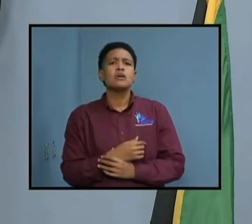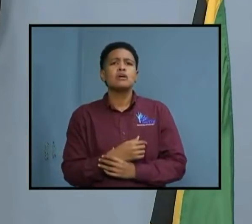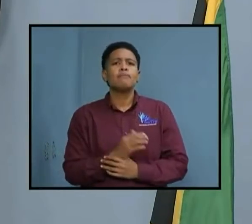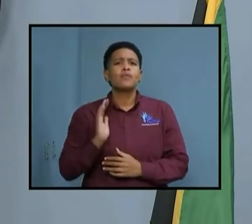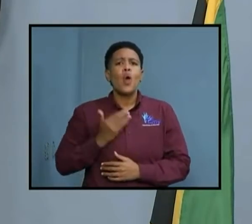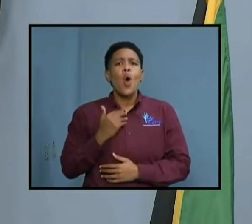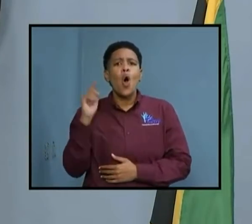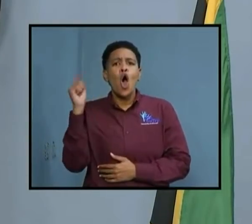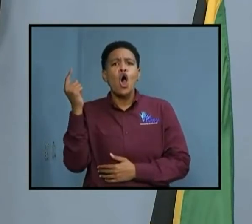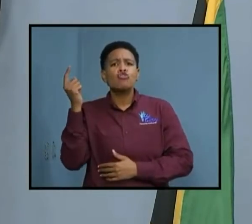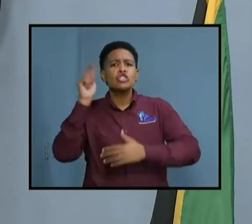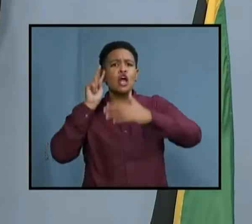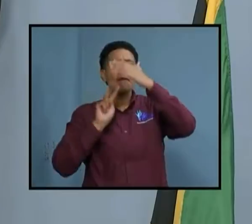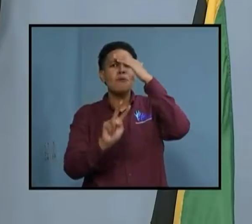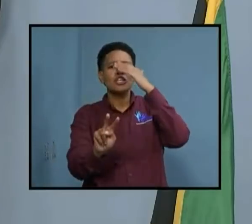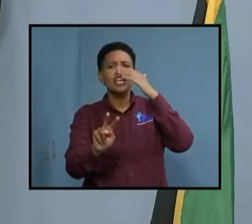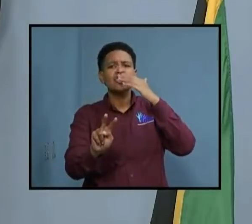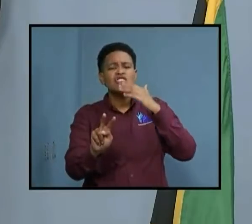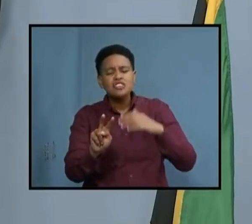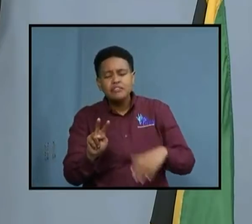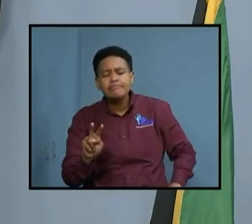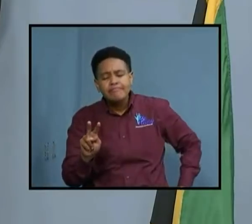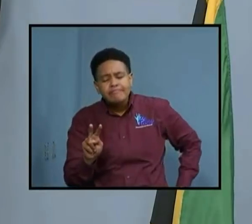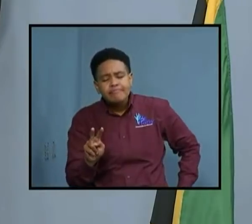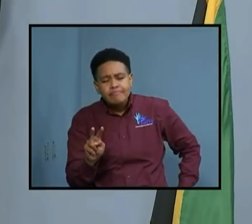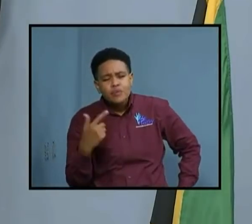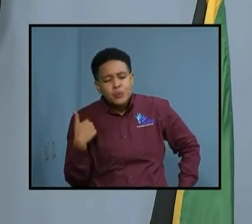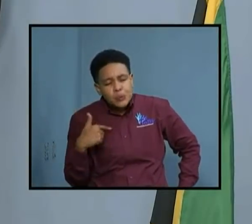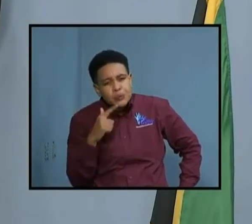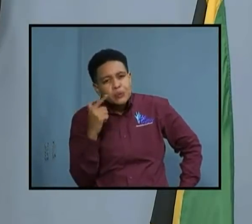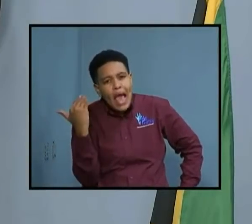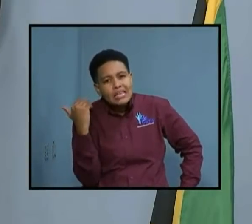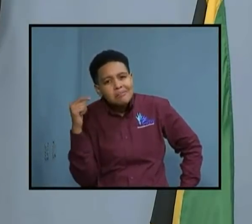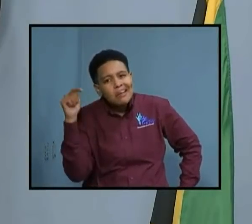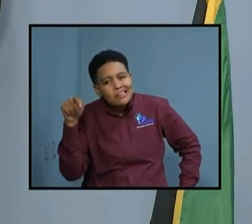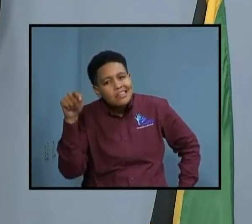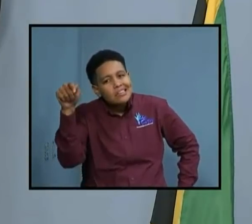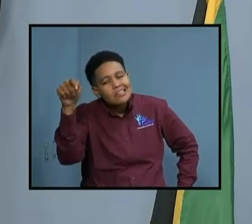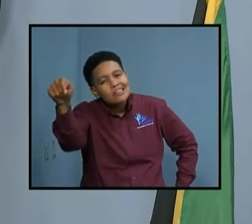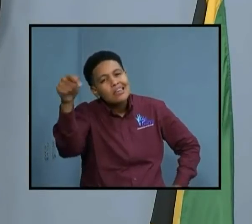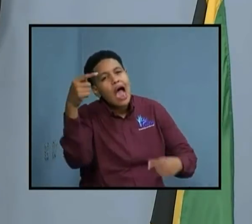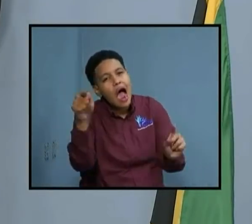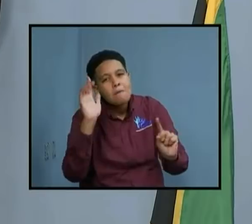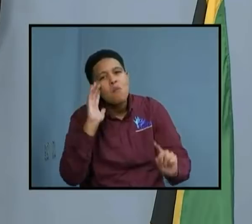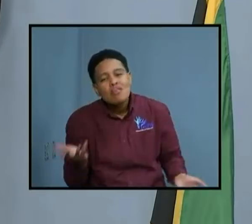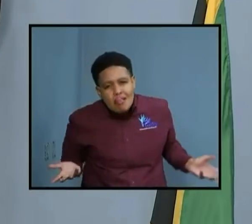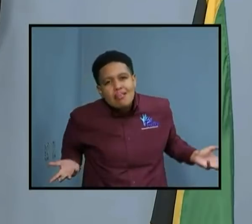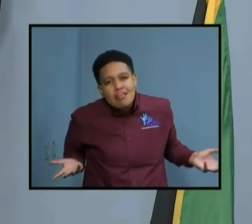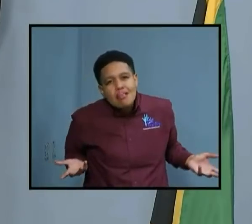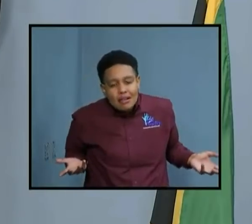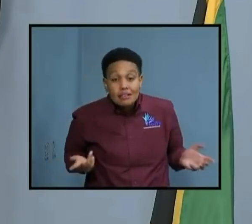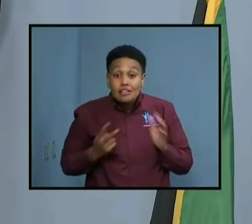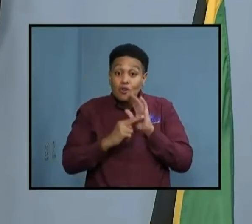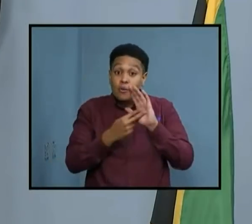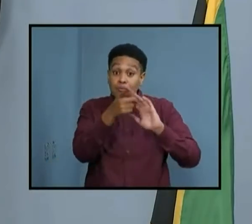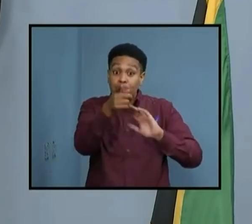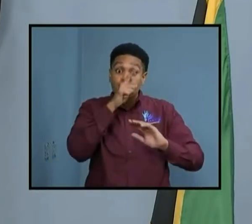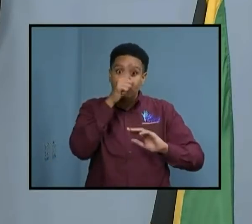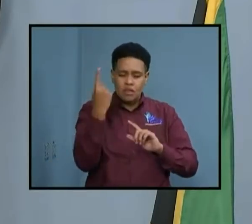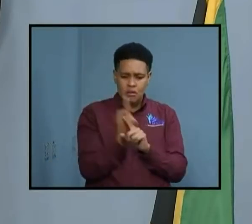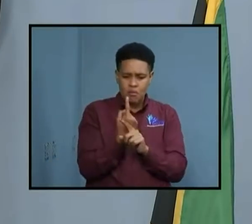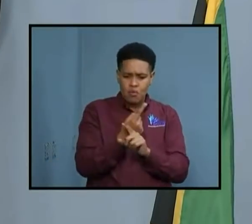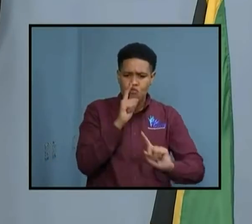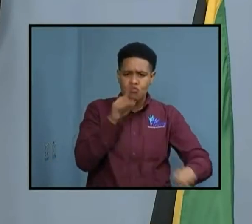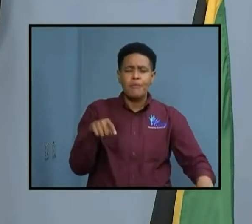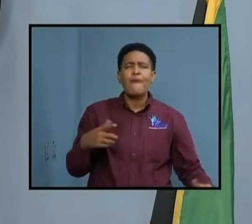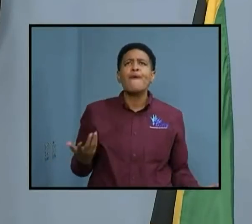original projections, these are things that we expect that would happen. And therefore, the appropriate response